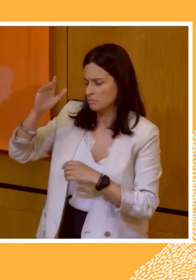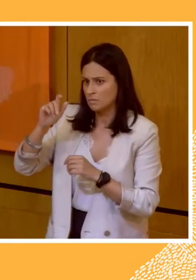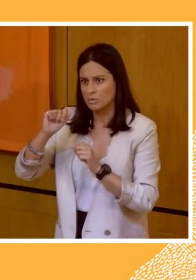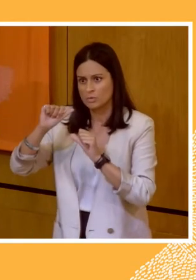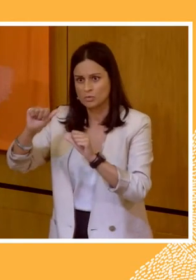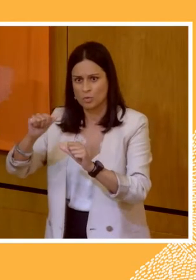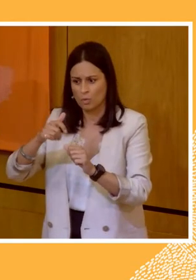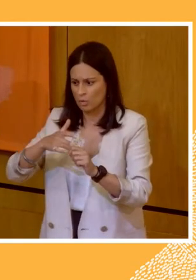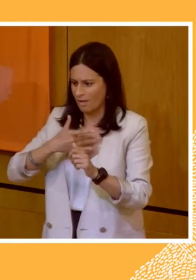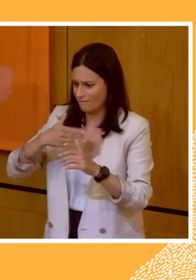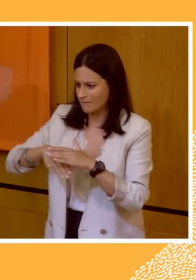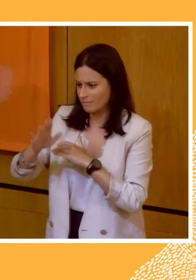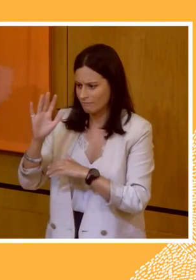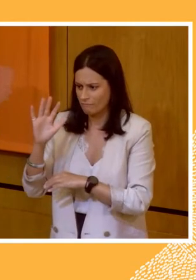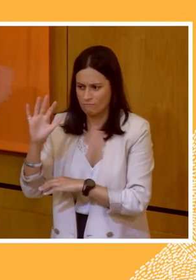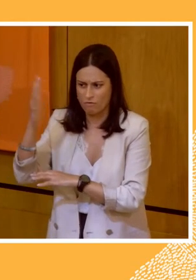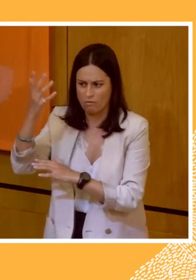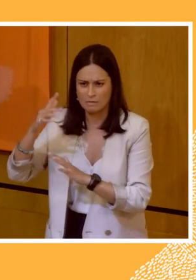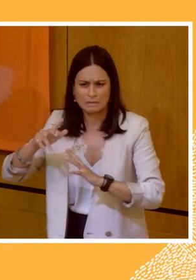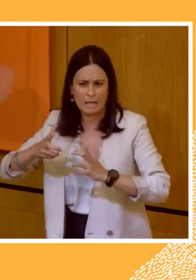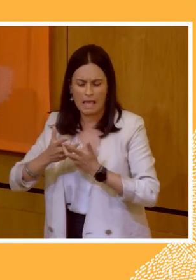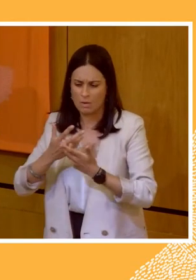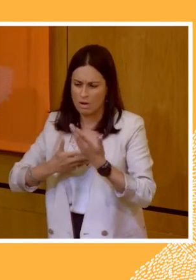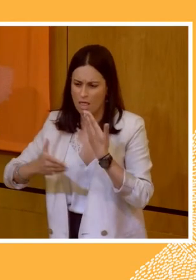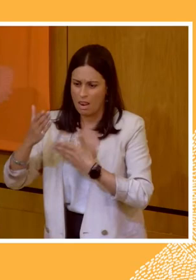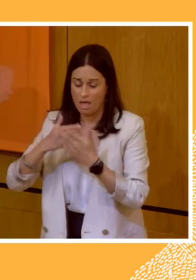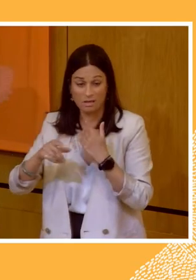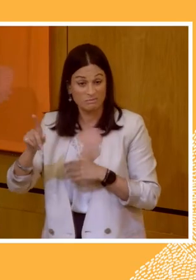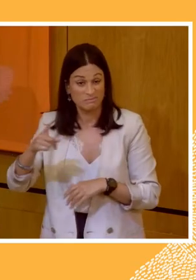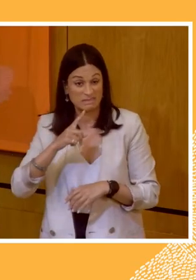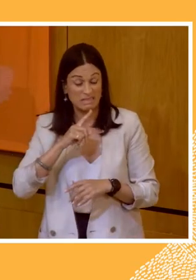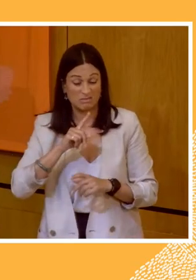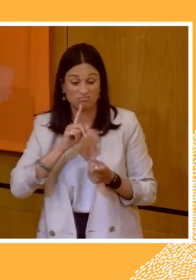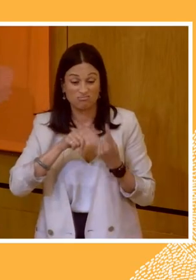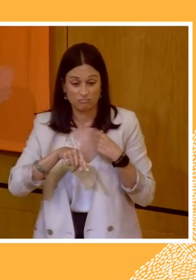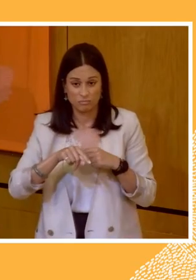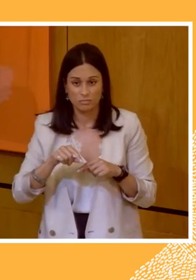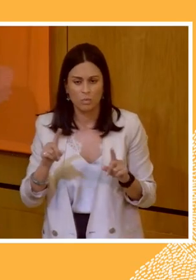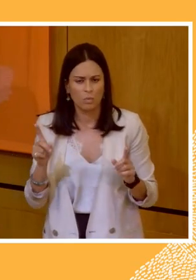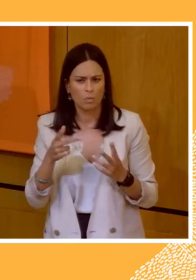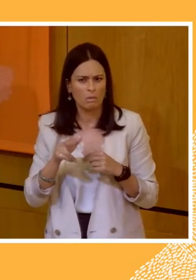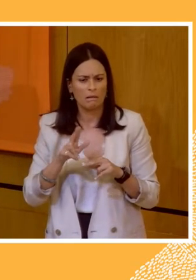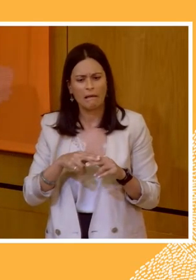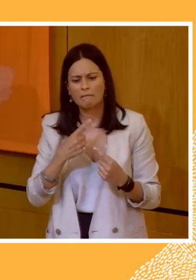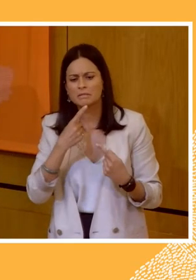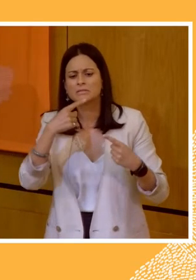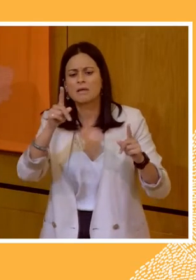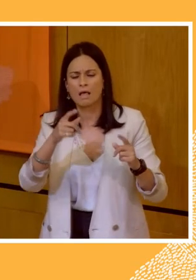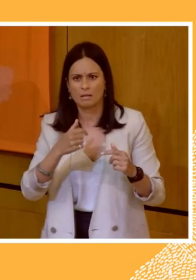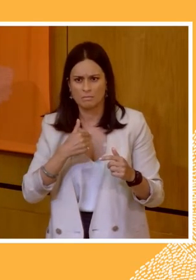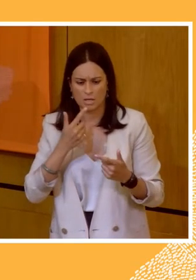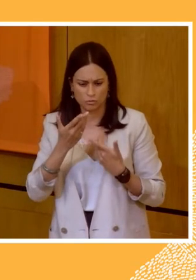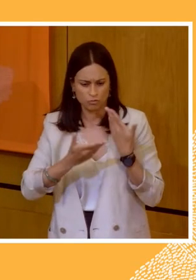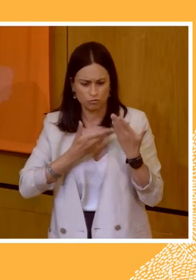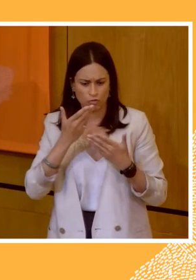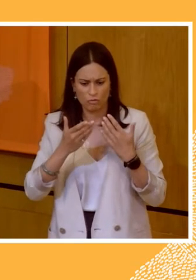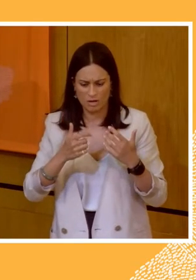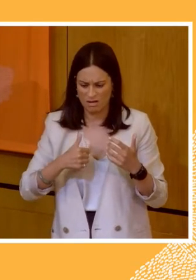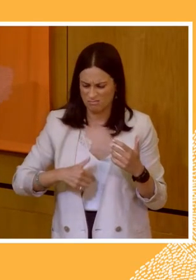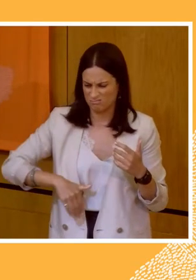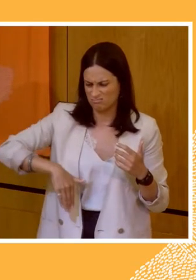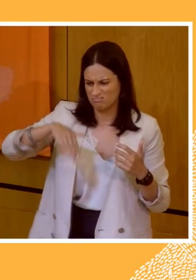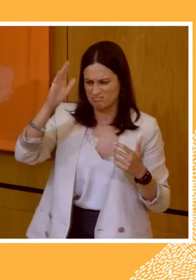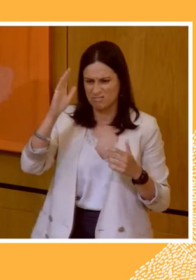life in the forest. And he said, if I tell you my story or my life in